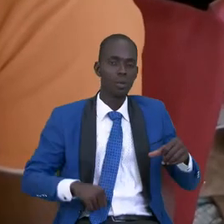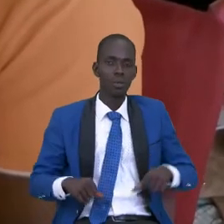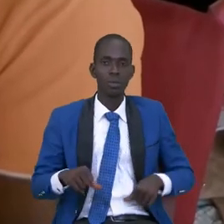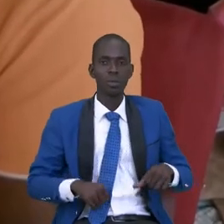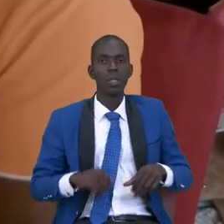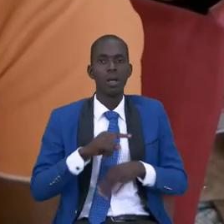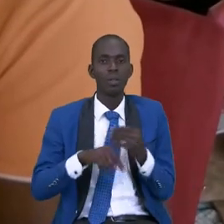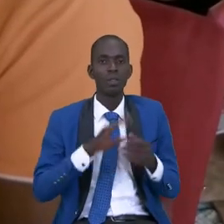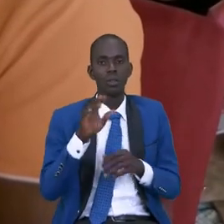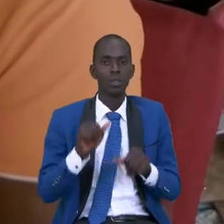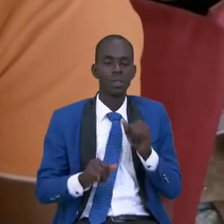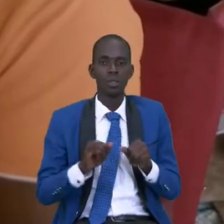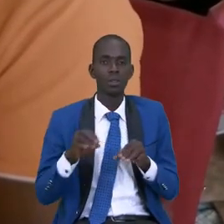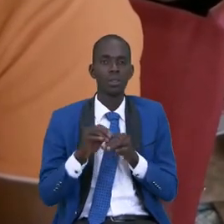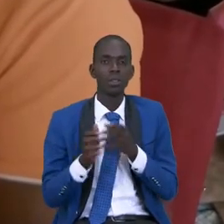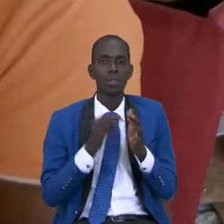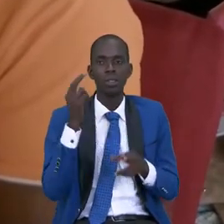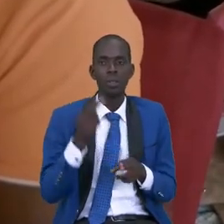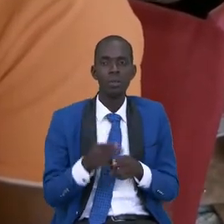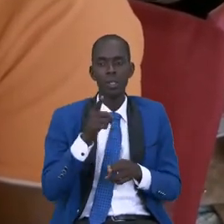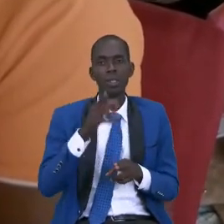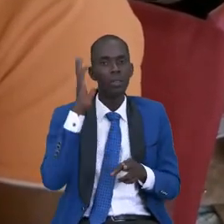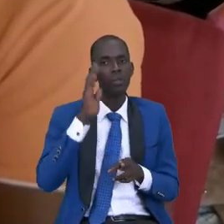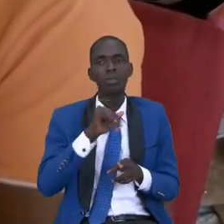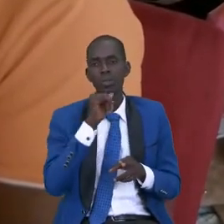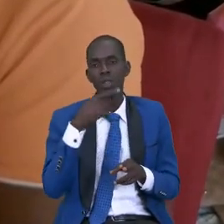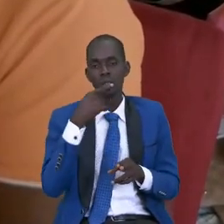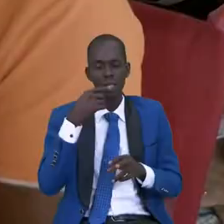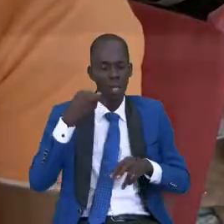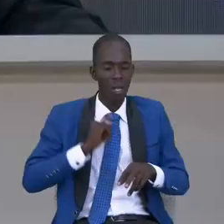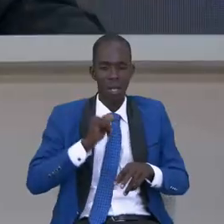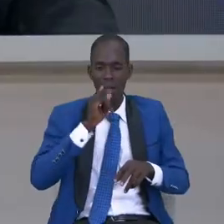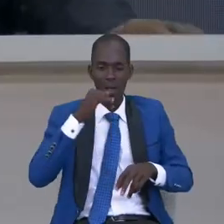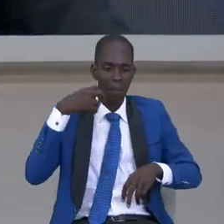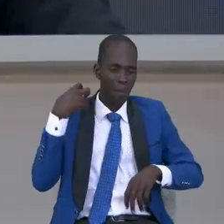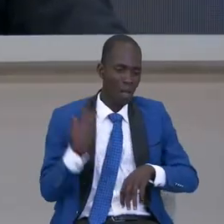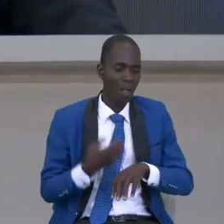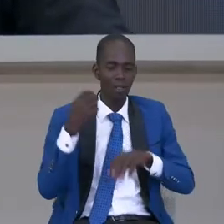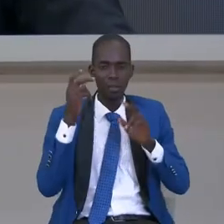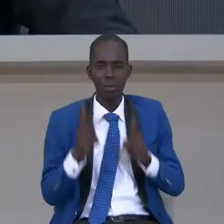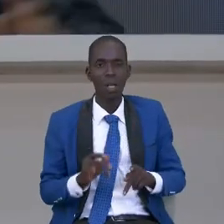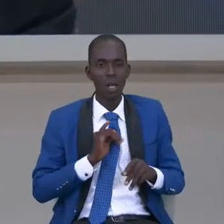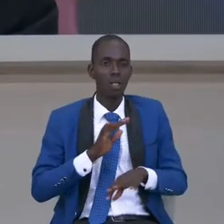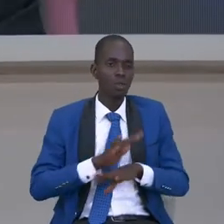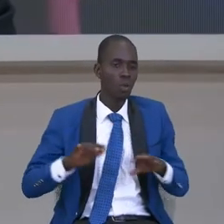You'll not say, I'm a difficult fellow. I don't always believe.